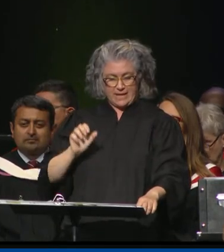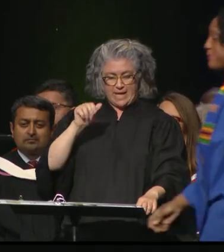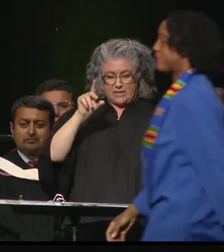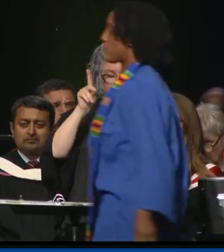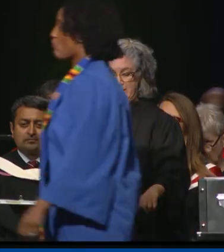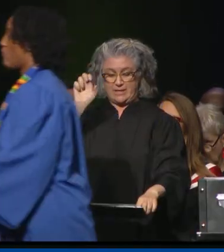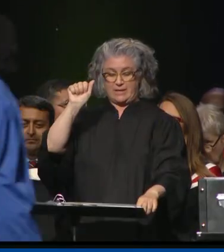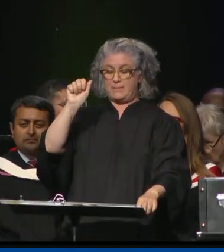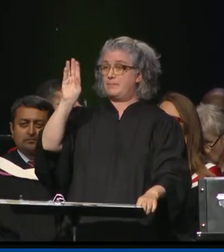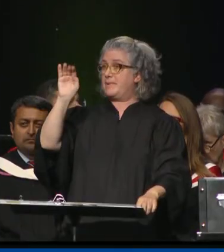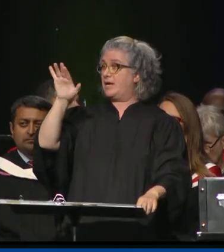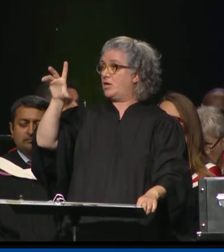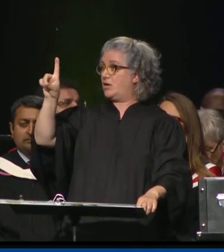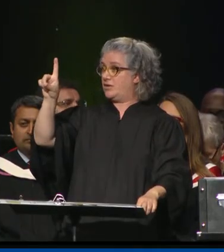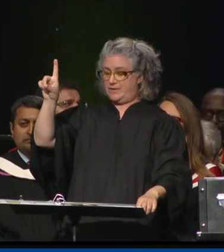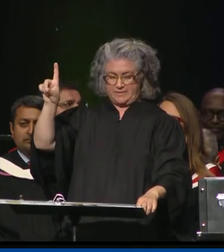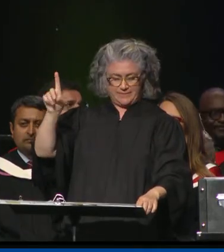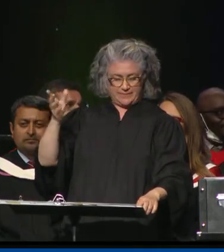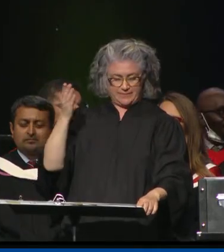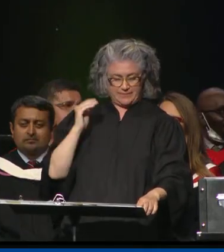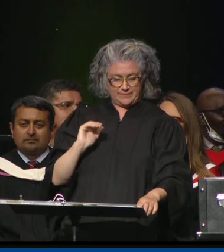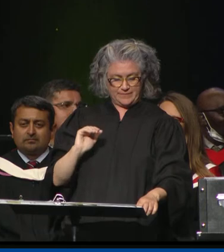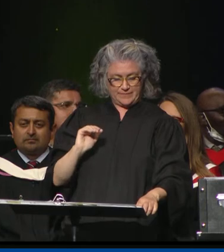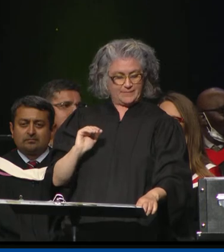Andrea Baird.